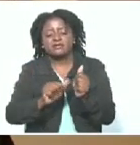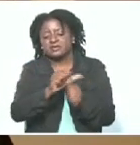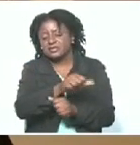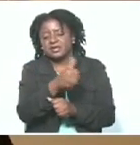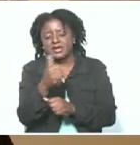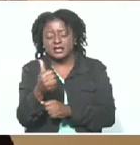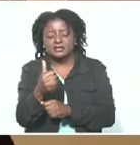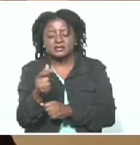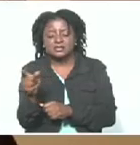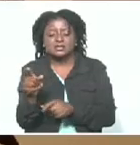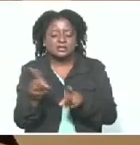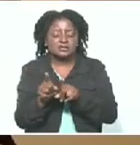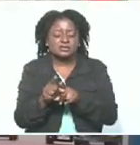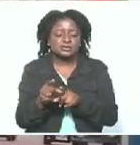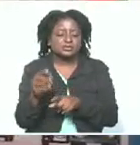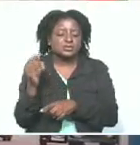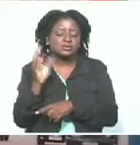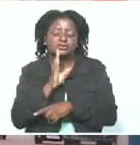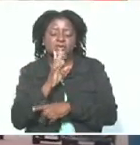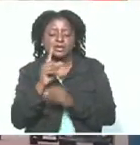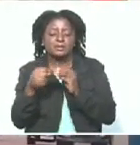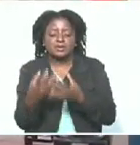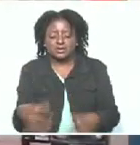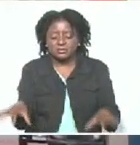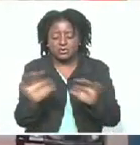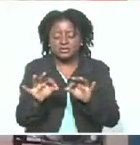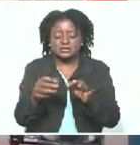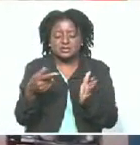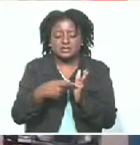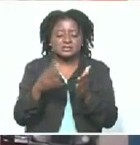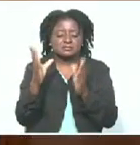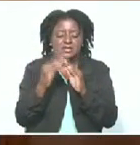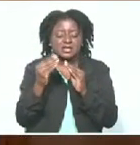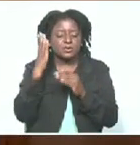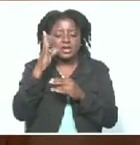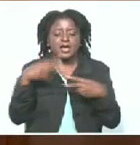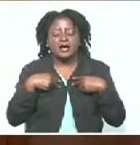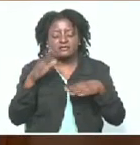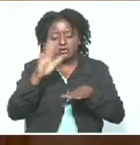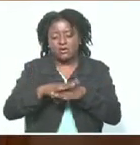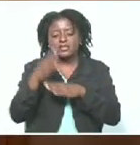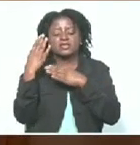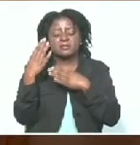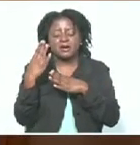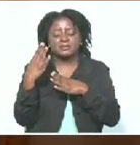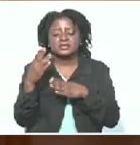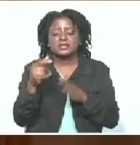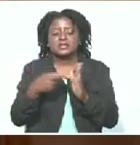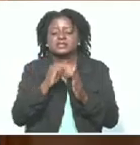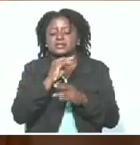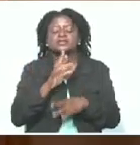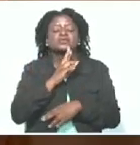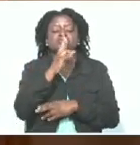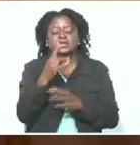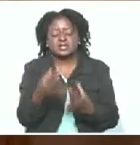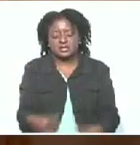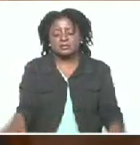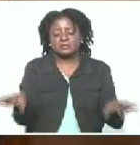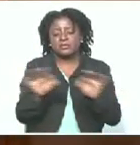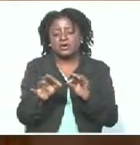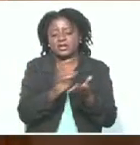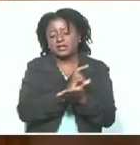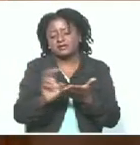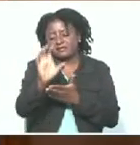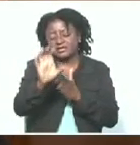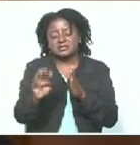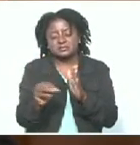Greenslade even acknowledged the importance this meeting will have on the Bahamas. This is a really significant and important investment. That